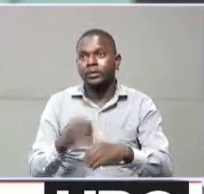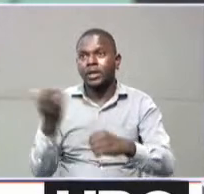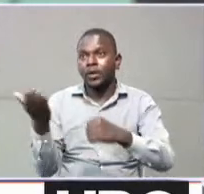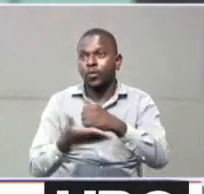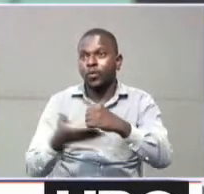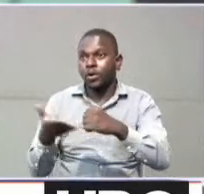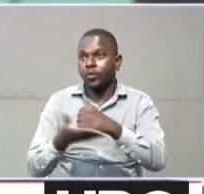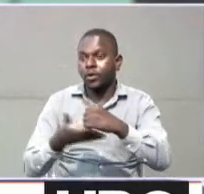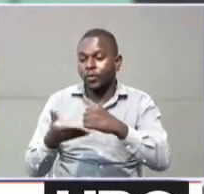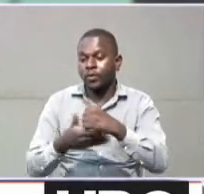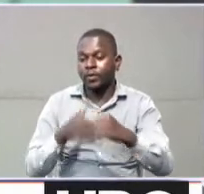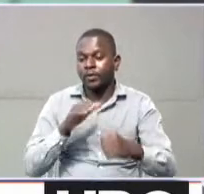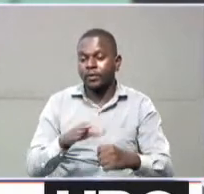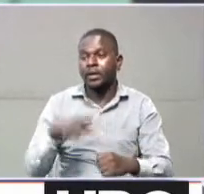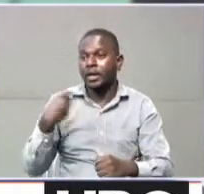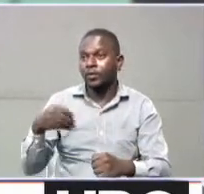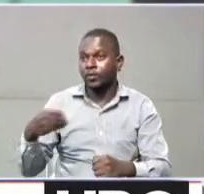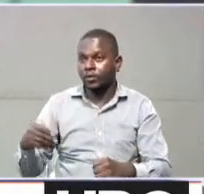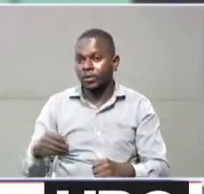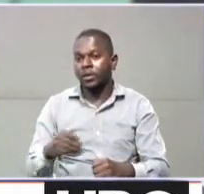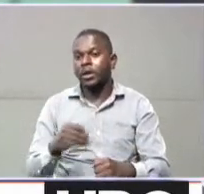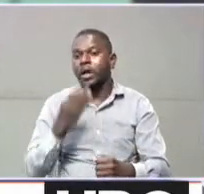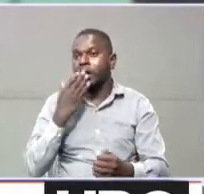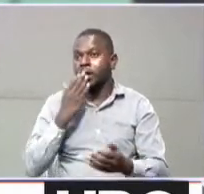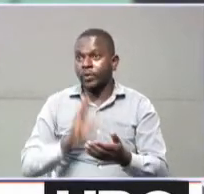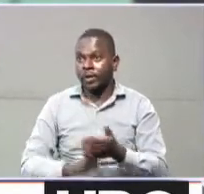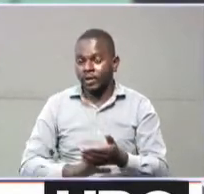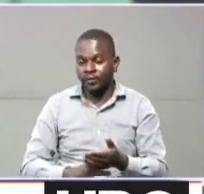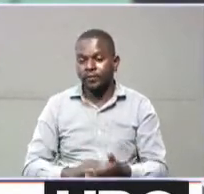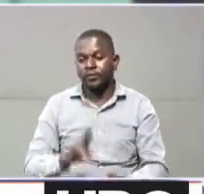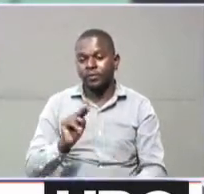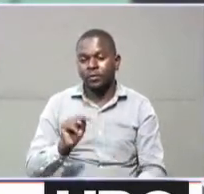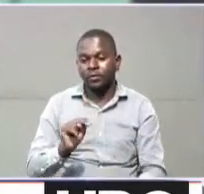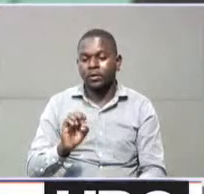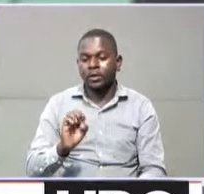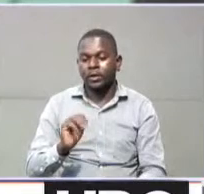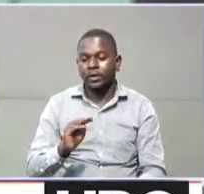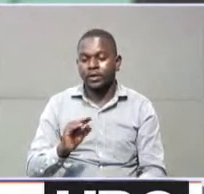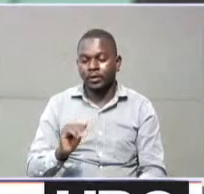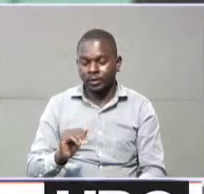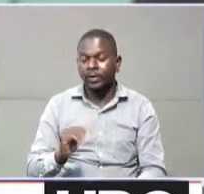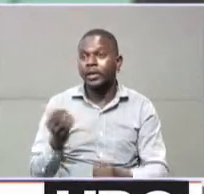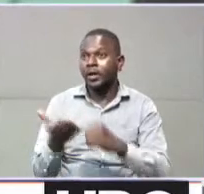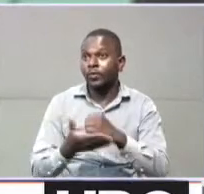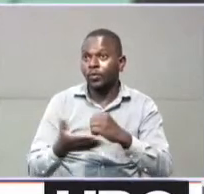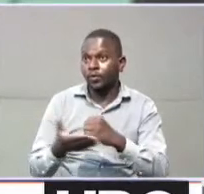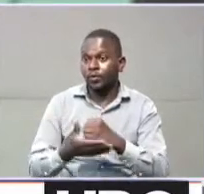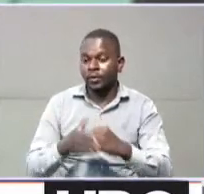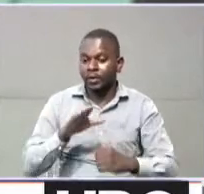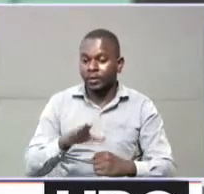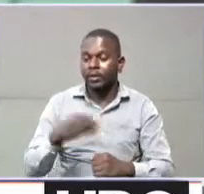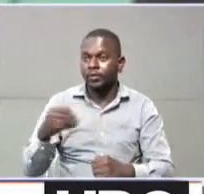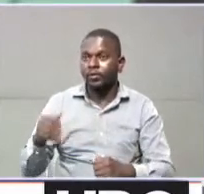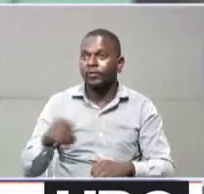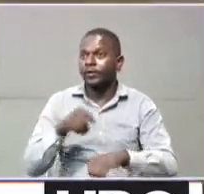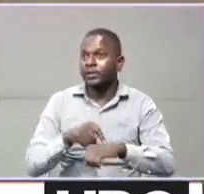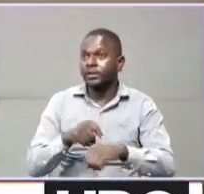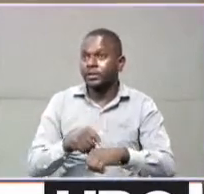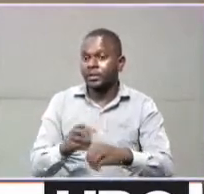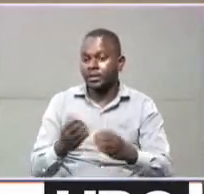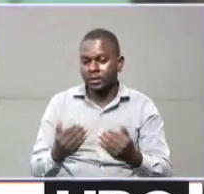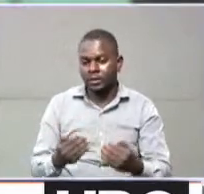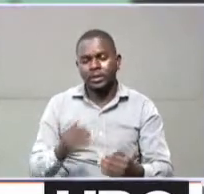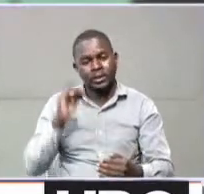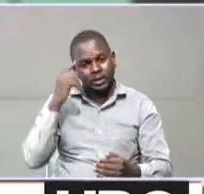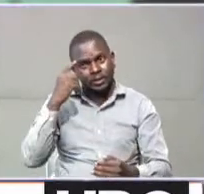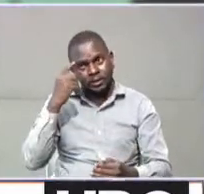crops and i believe neymar has seen that maybe they have harvested their crops at least for this season and i think